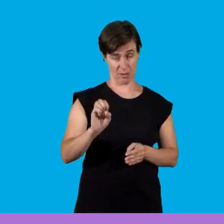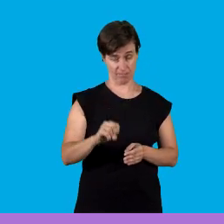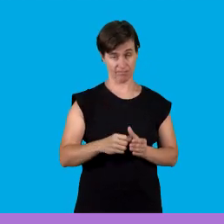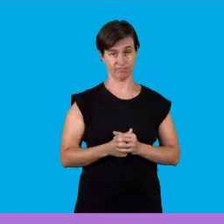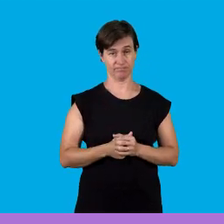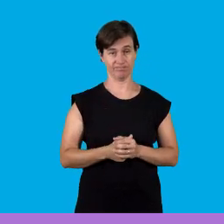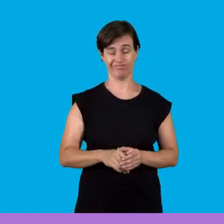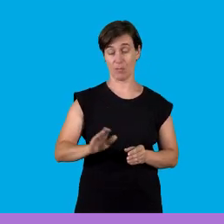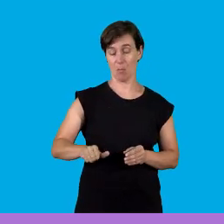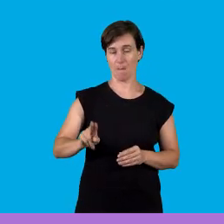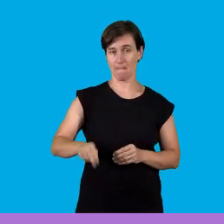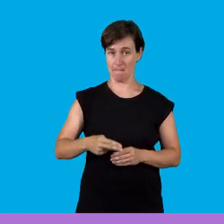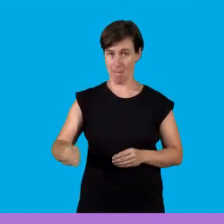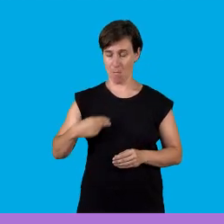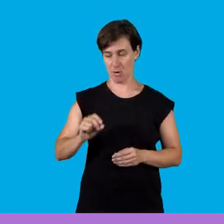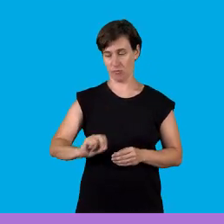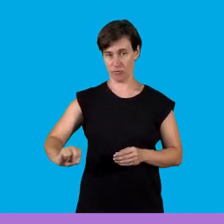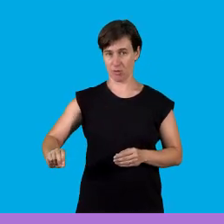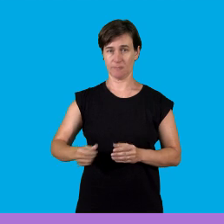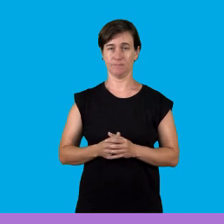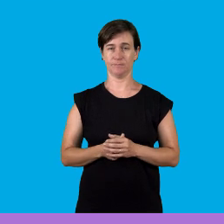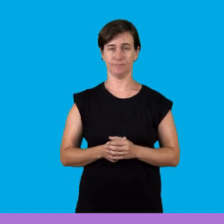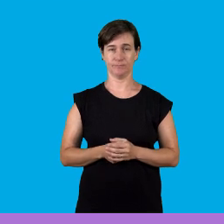I'll label then as my pounds.